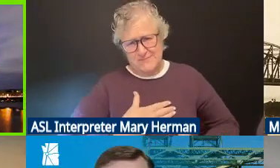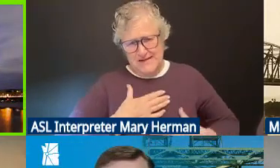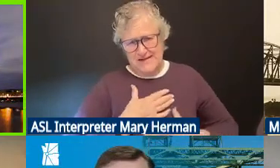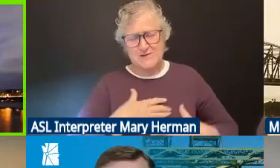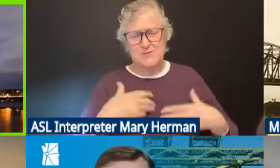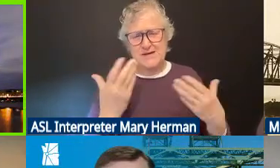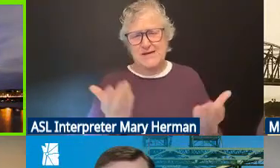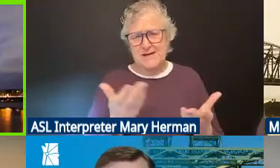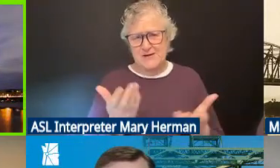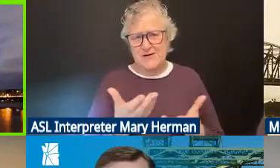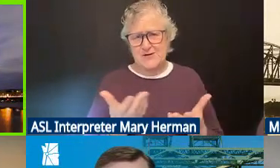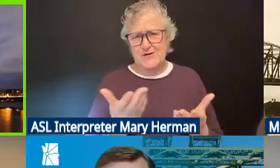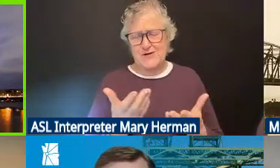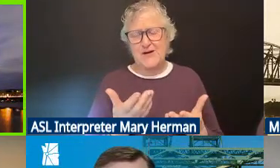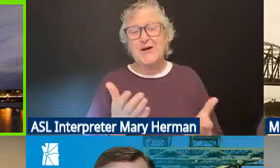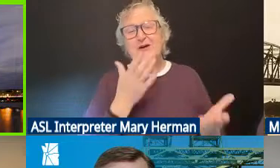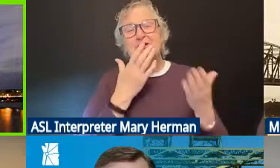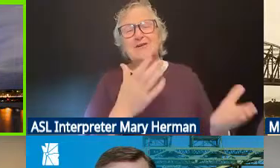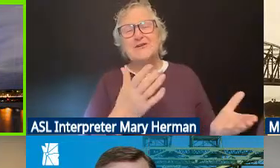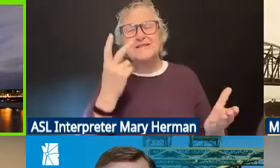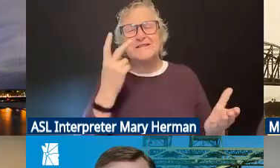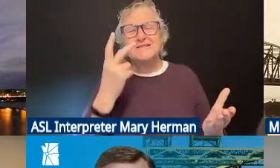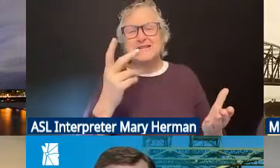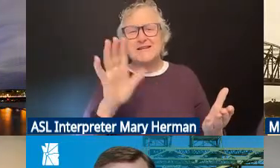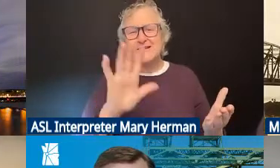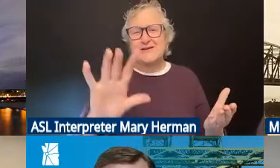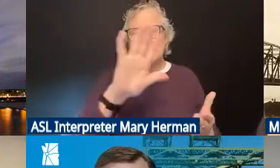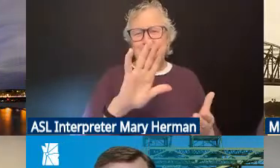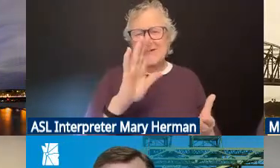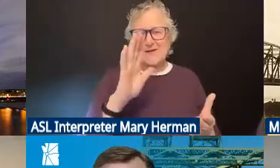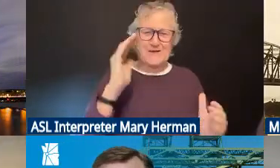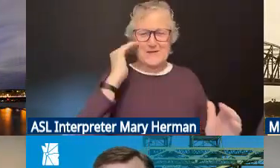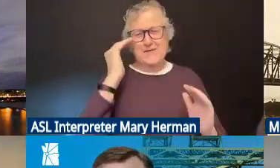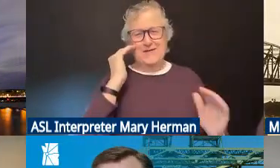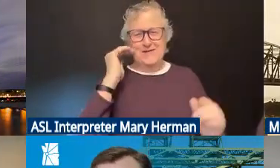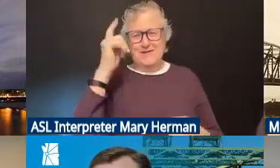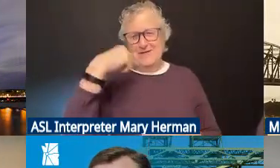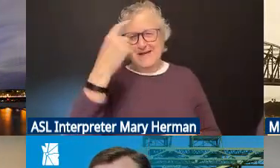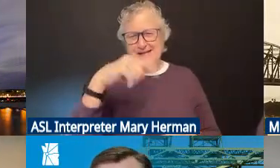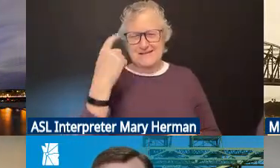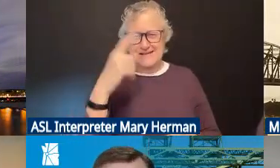Thank you, Councillor Clark. Good to see some familiar faces. Hello, everybody.